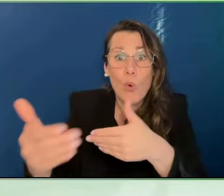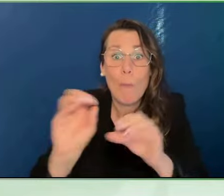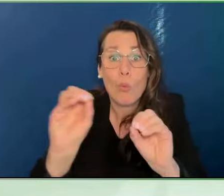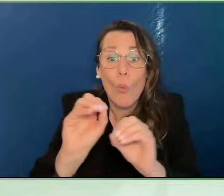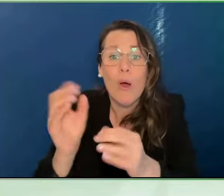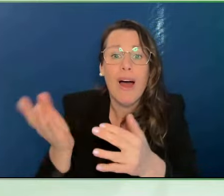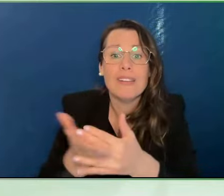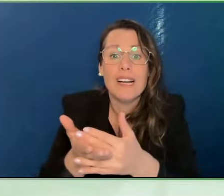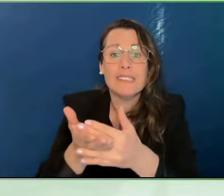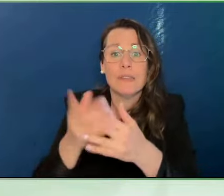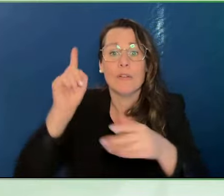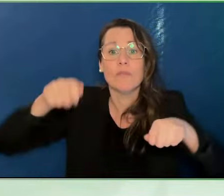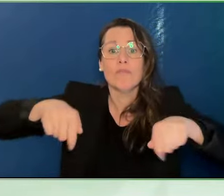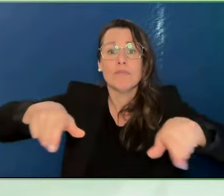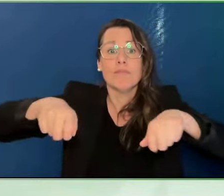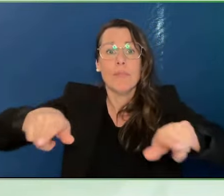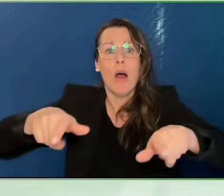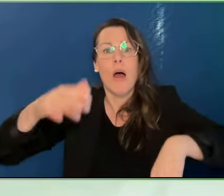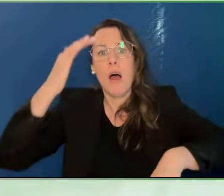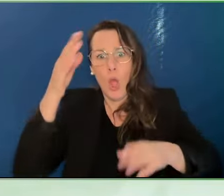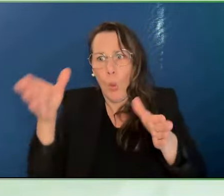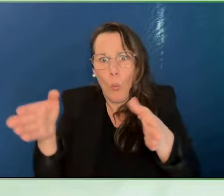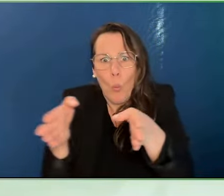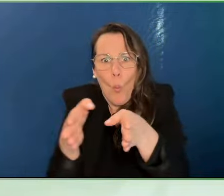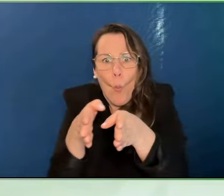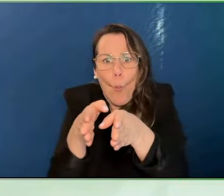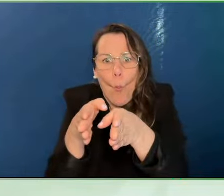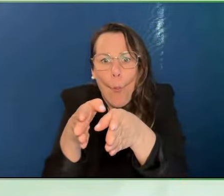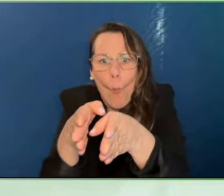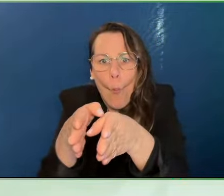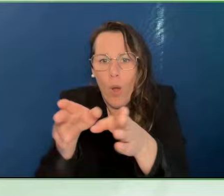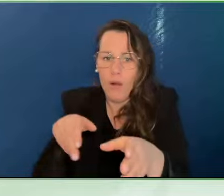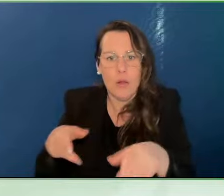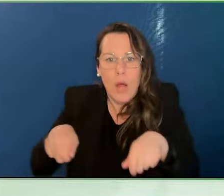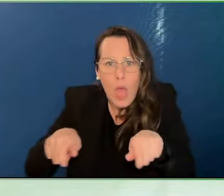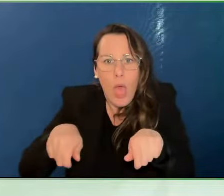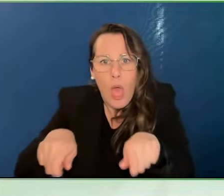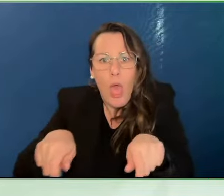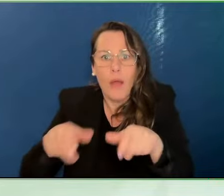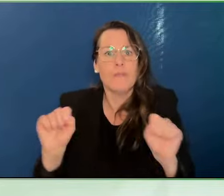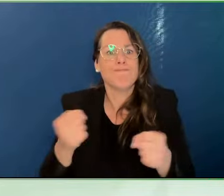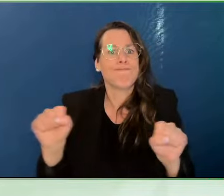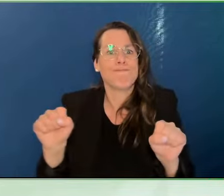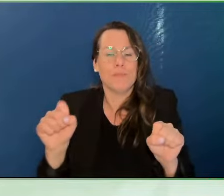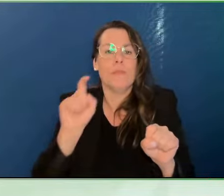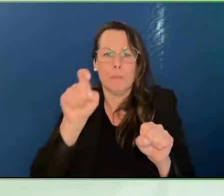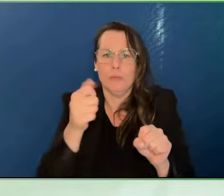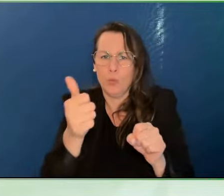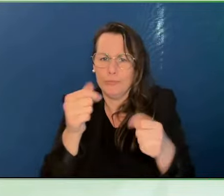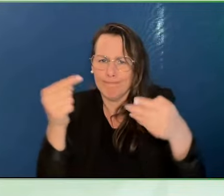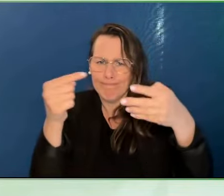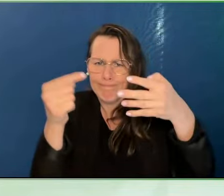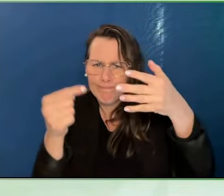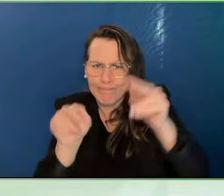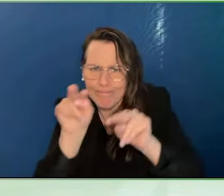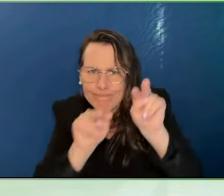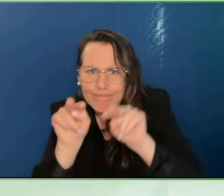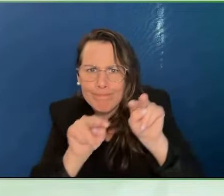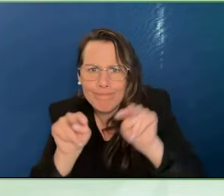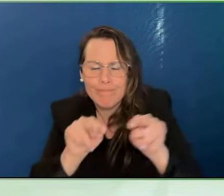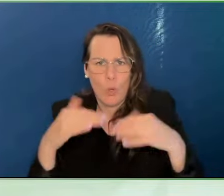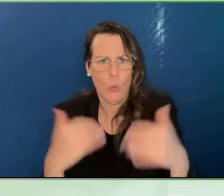very easy for them to get into a problem, a simple challenge, and they don't get any help. A good example is when you have someone who's